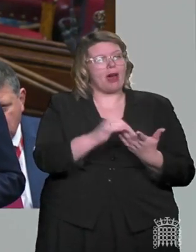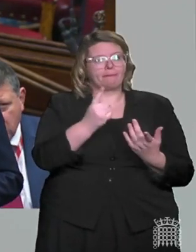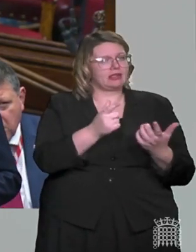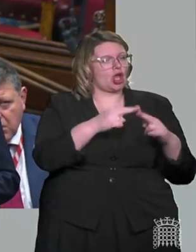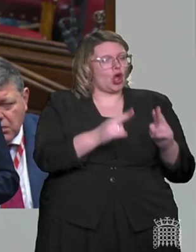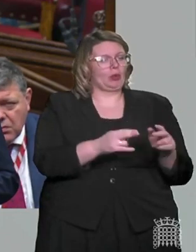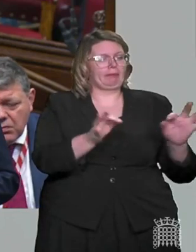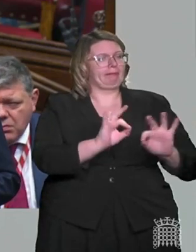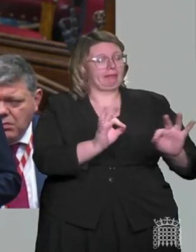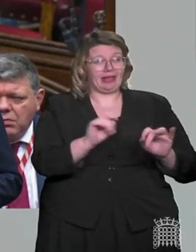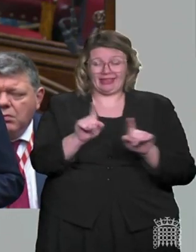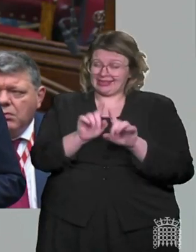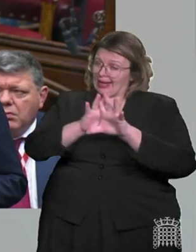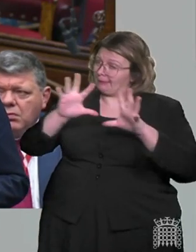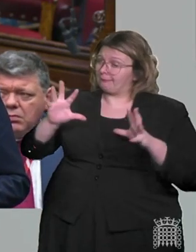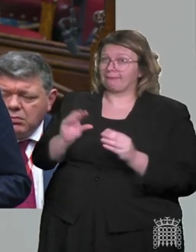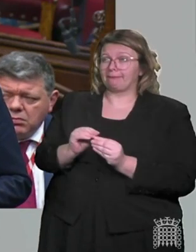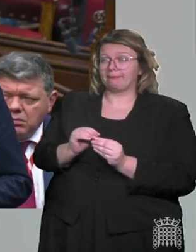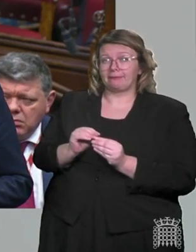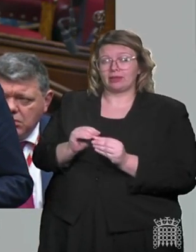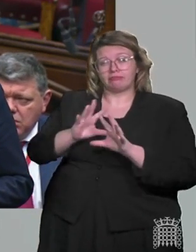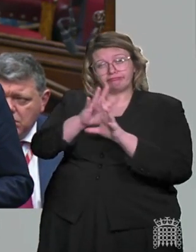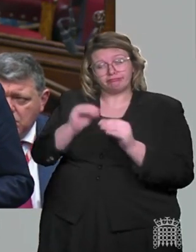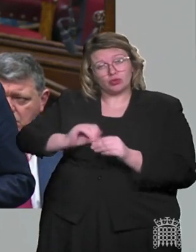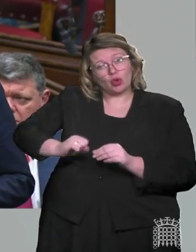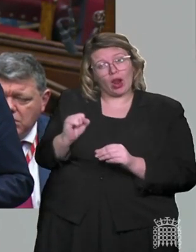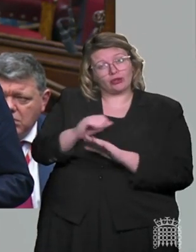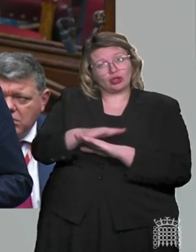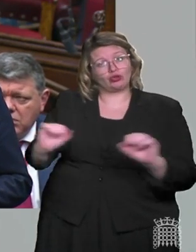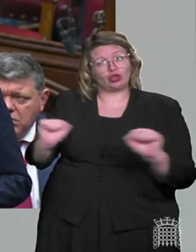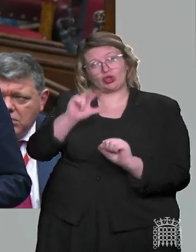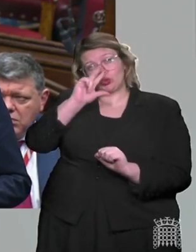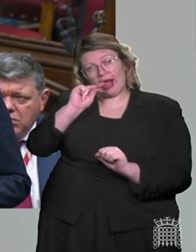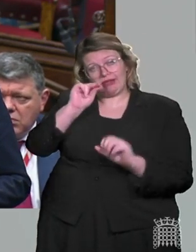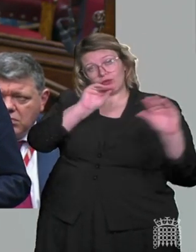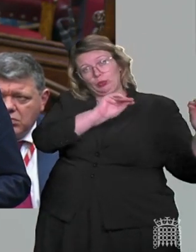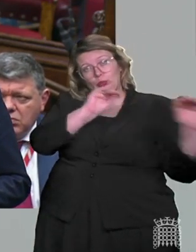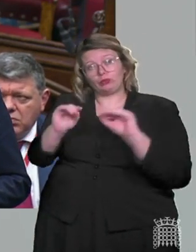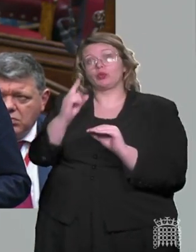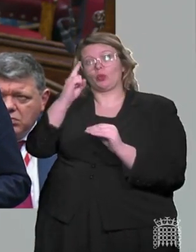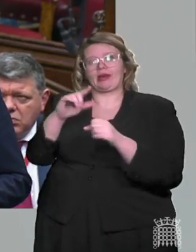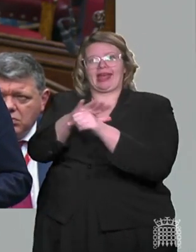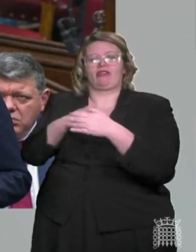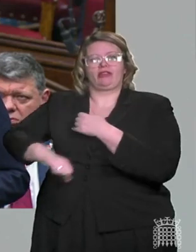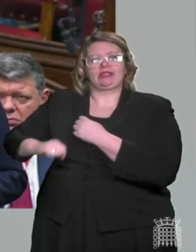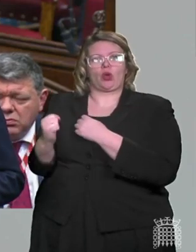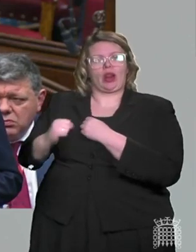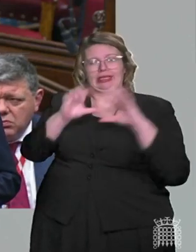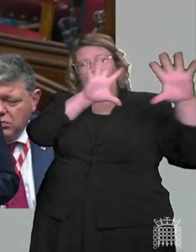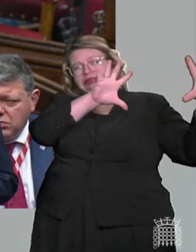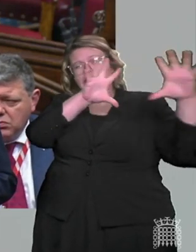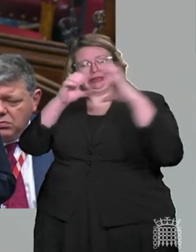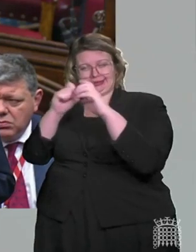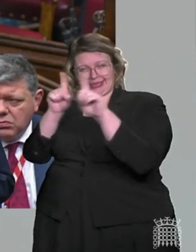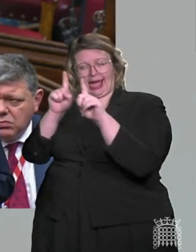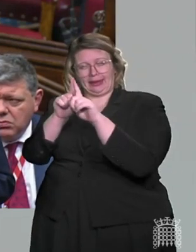is comparable to the entire under-12 population of Scotland being displaced to one postcode area. Does the Foreign